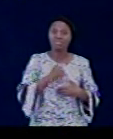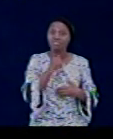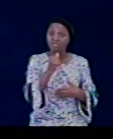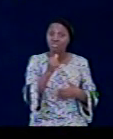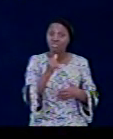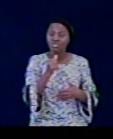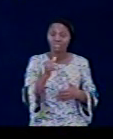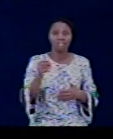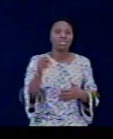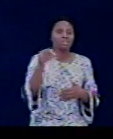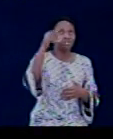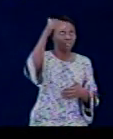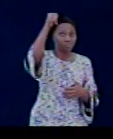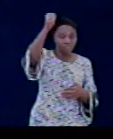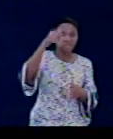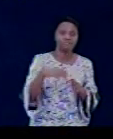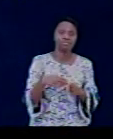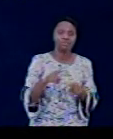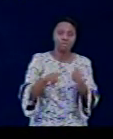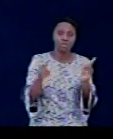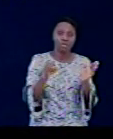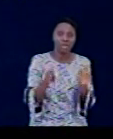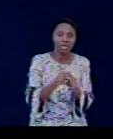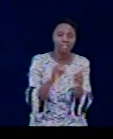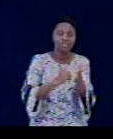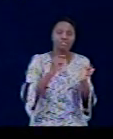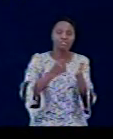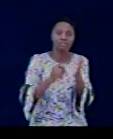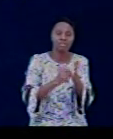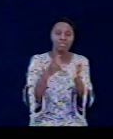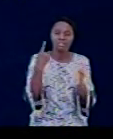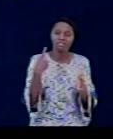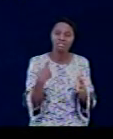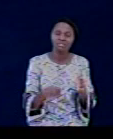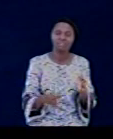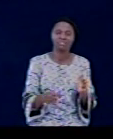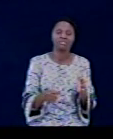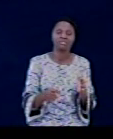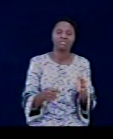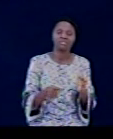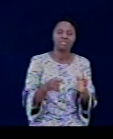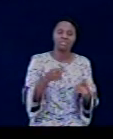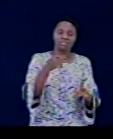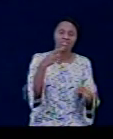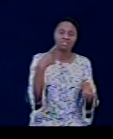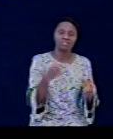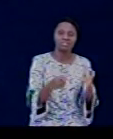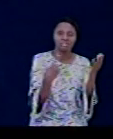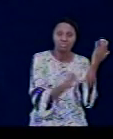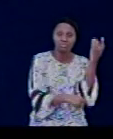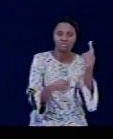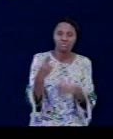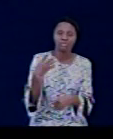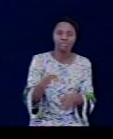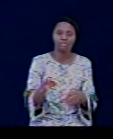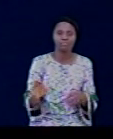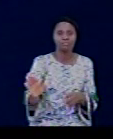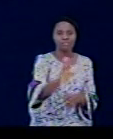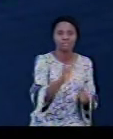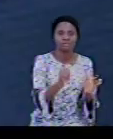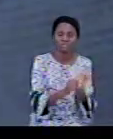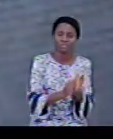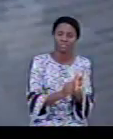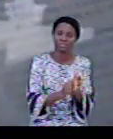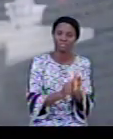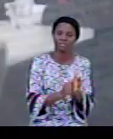not himself, but as it is written, the reproaches of them that reproach thee fell on